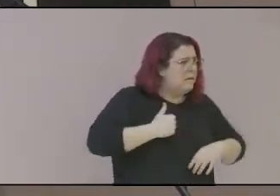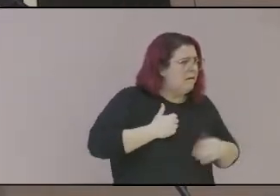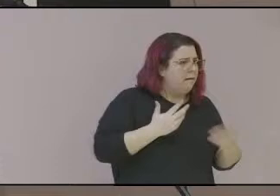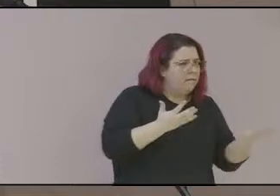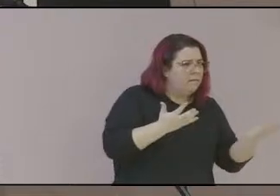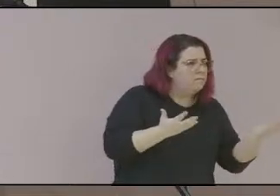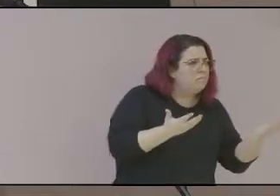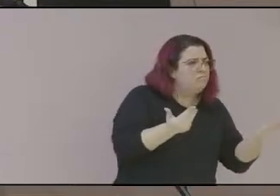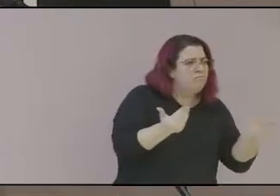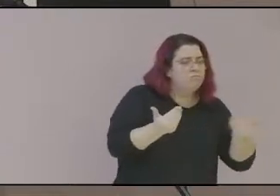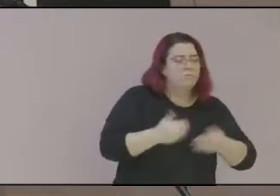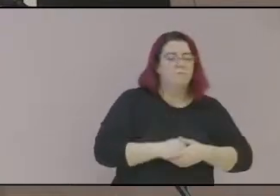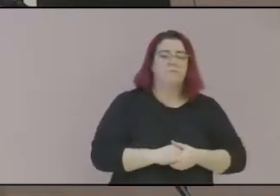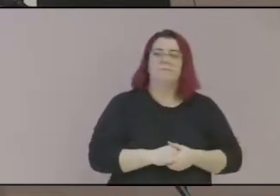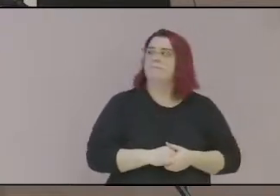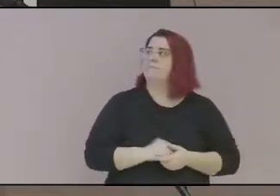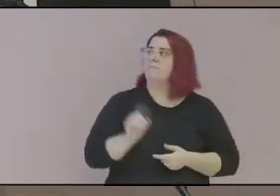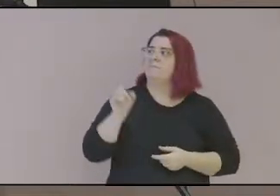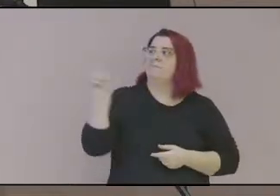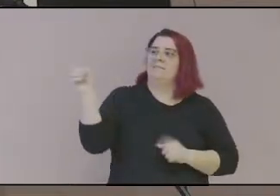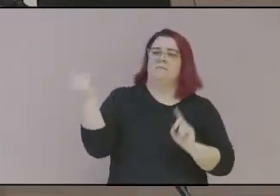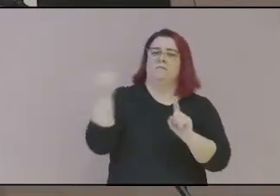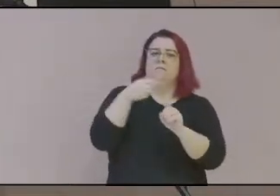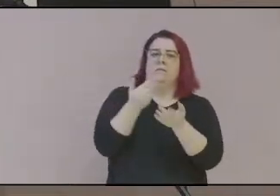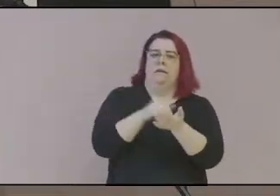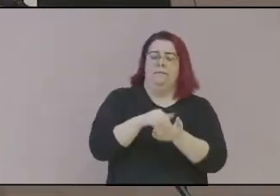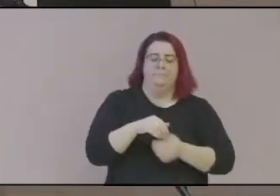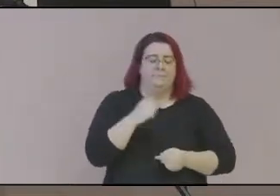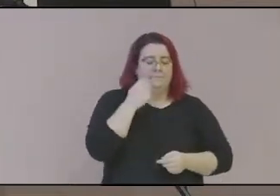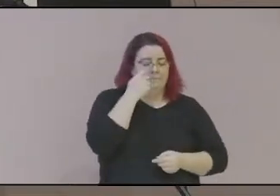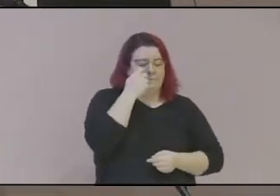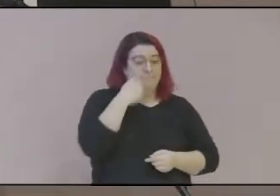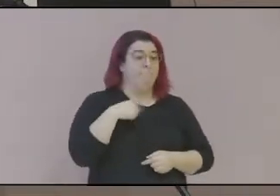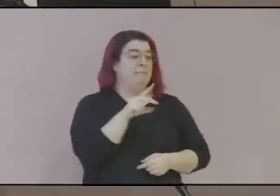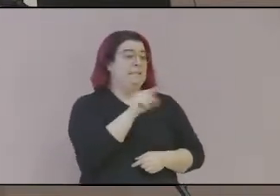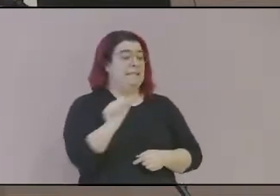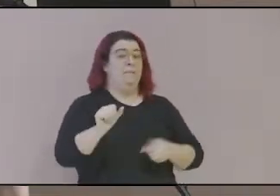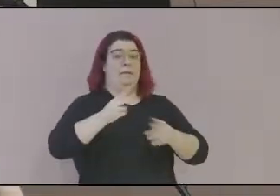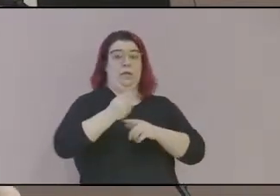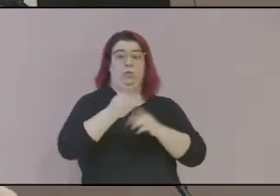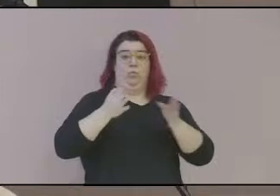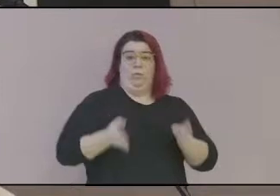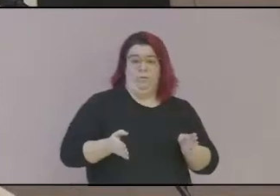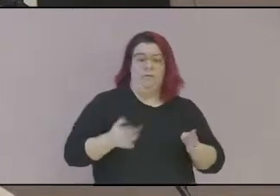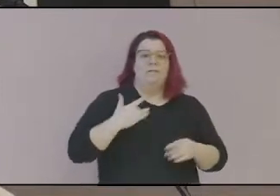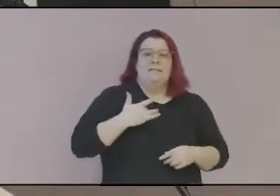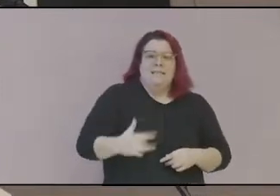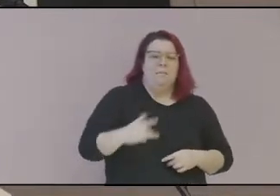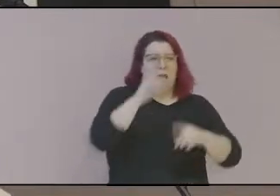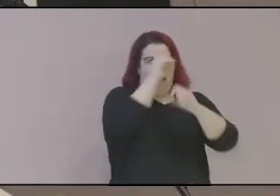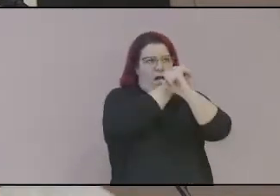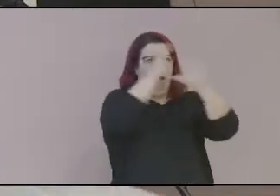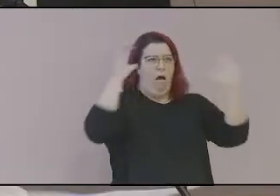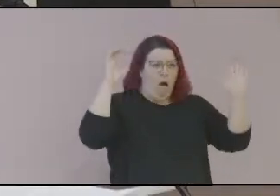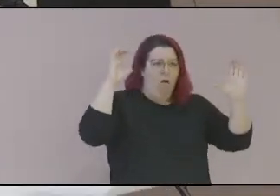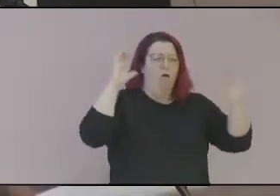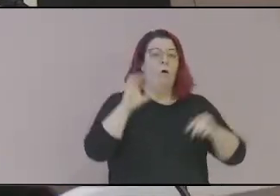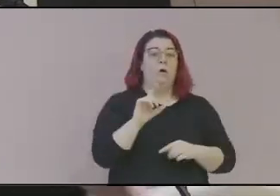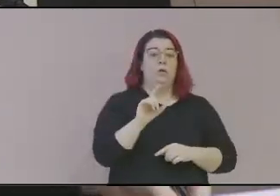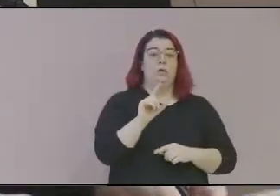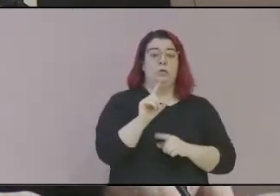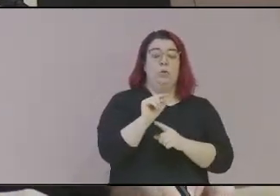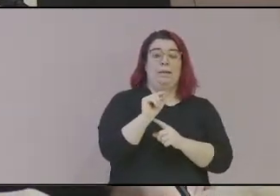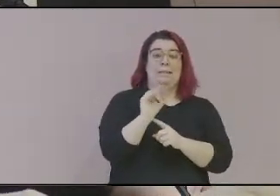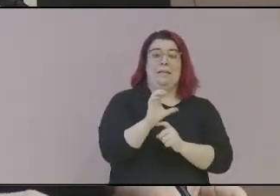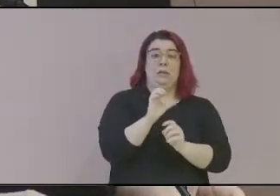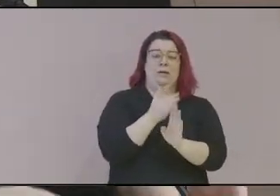back to this slide. So as a disability historian, my work usually focuses on the first half of the 20th century. This